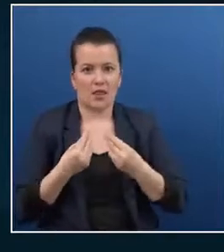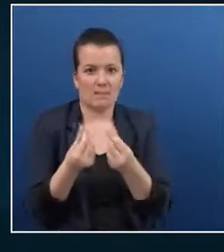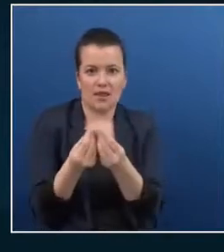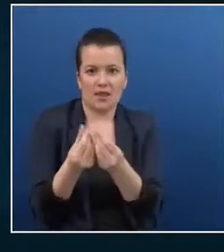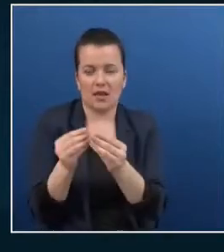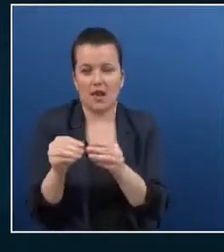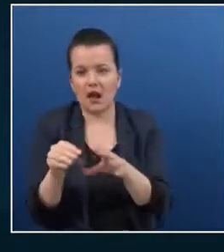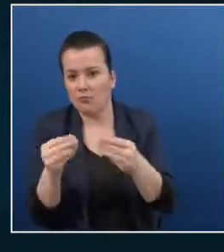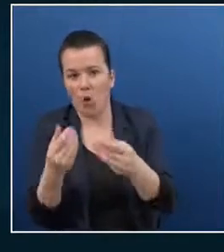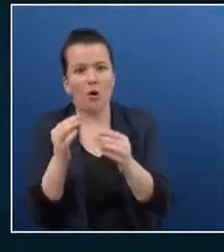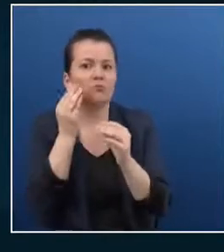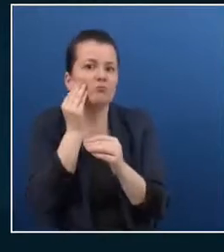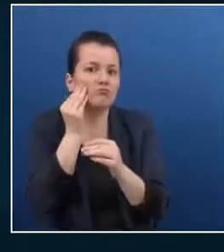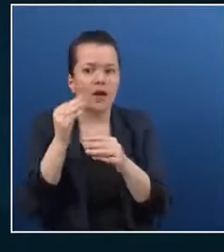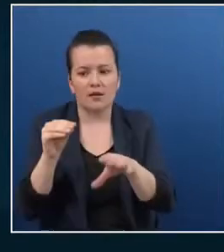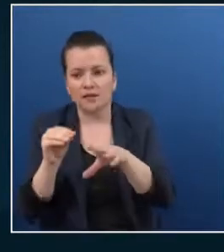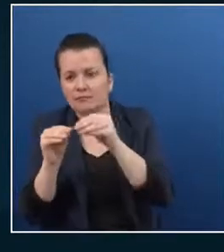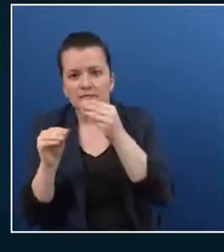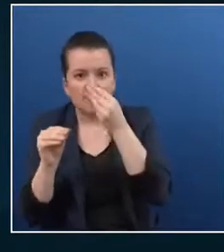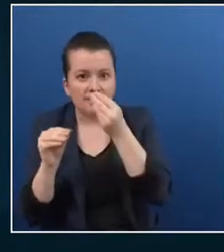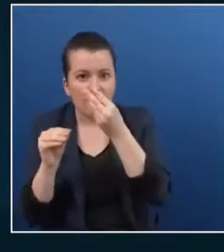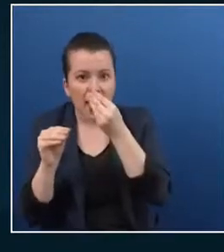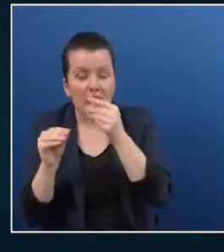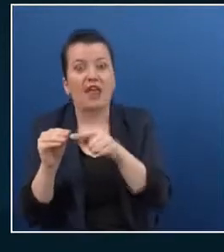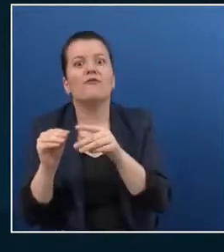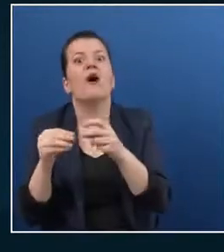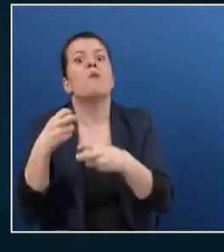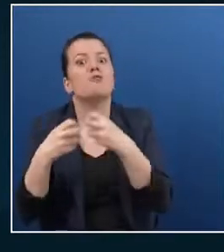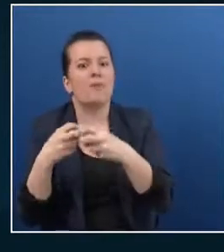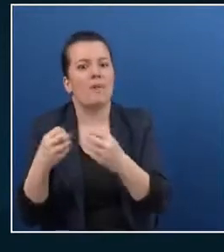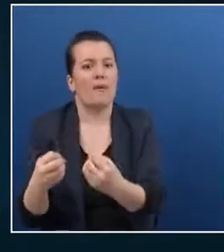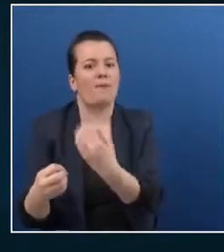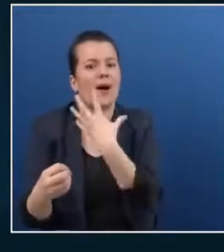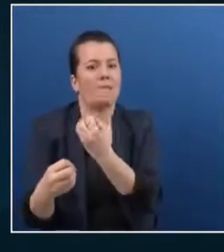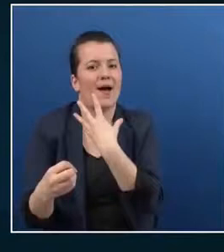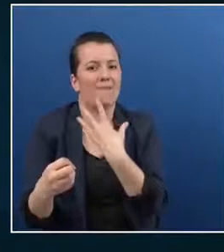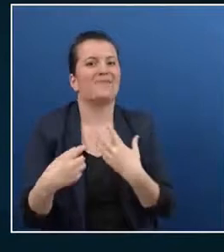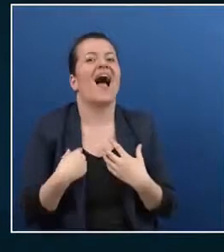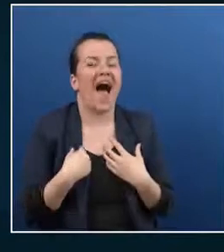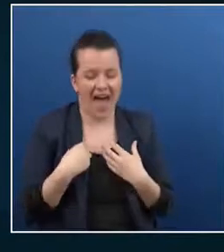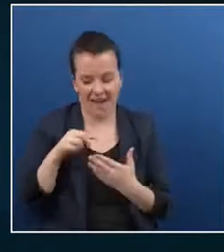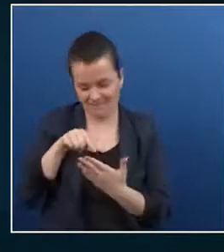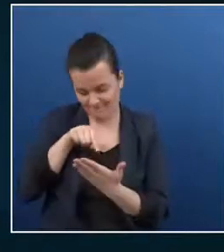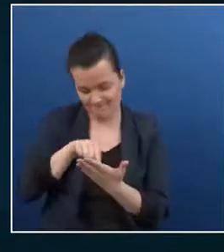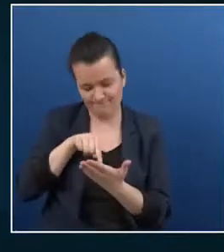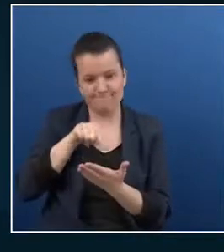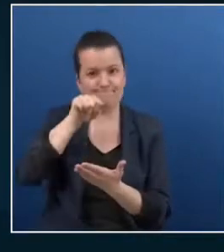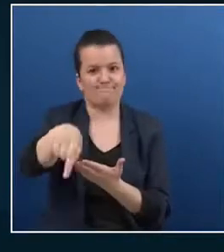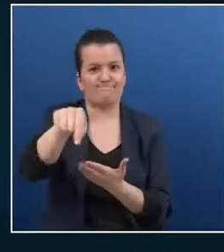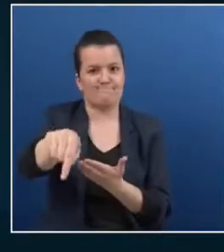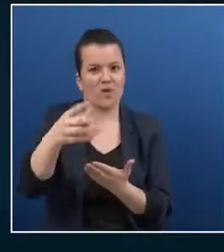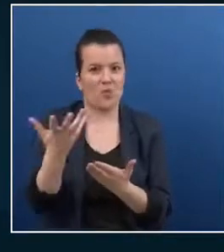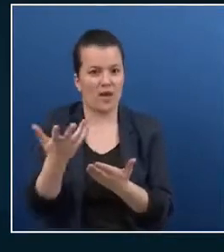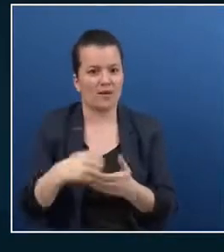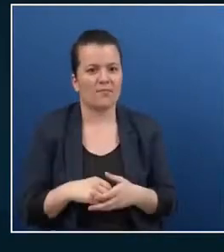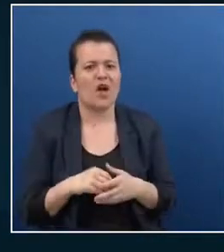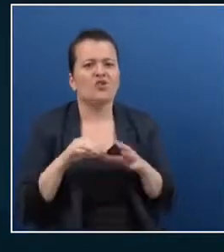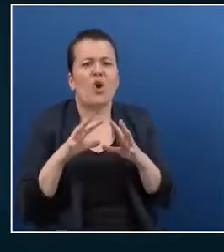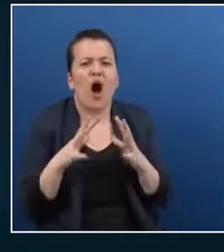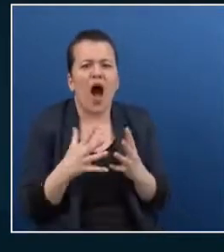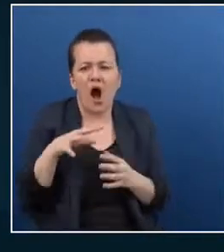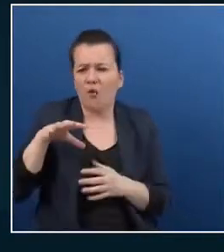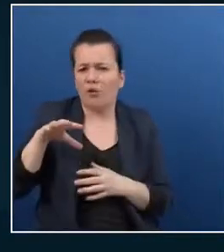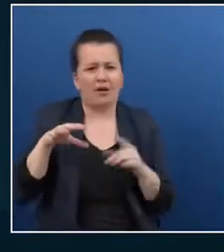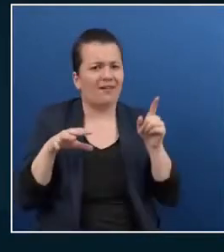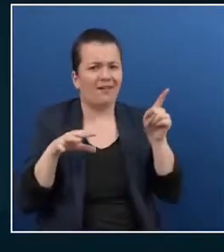Same IoT. But if we have these together in one system, and I put this little note